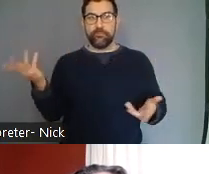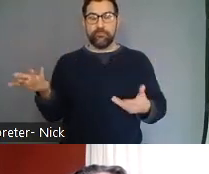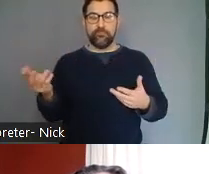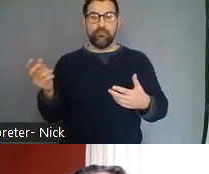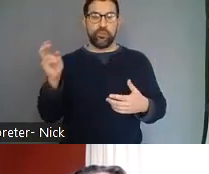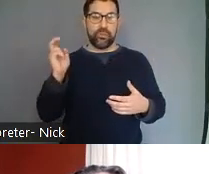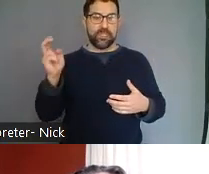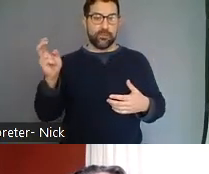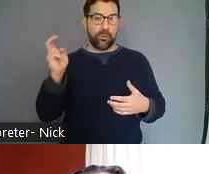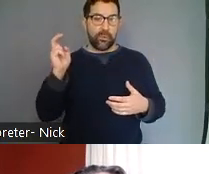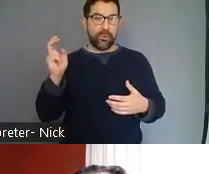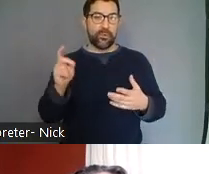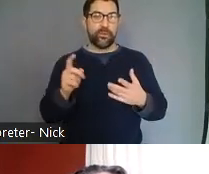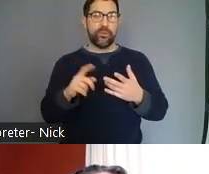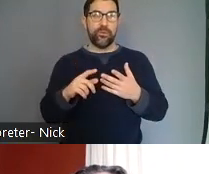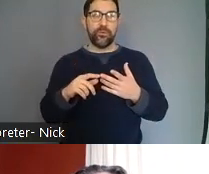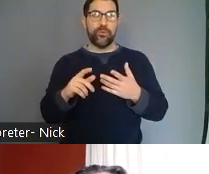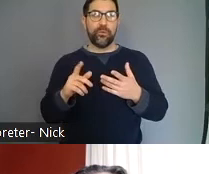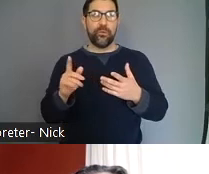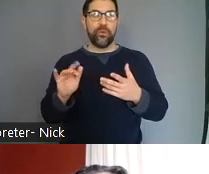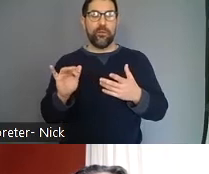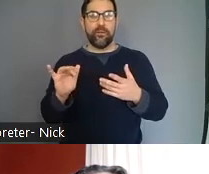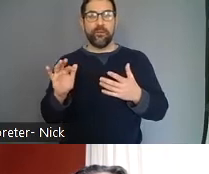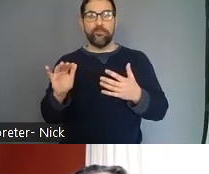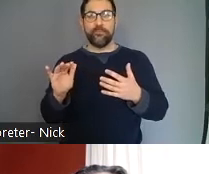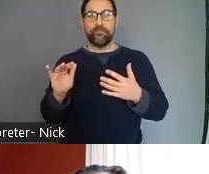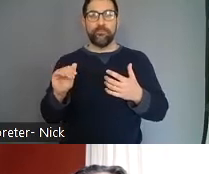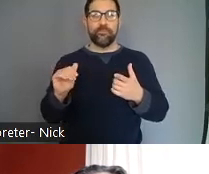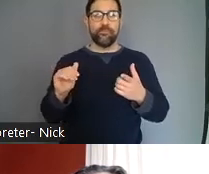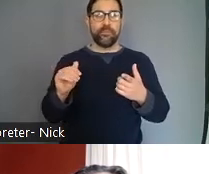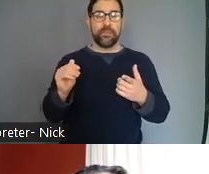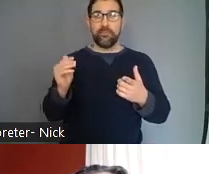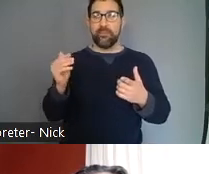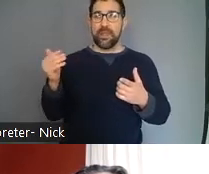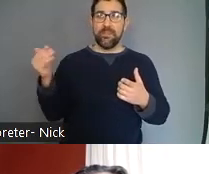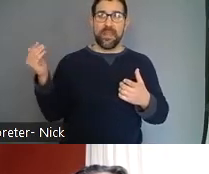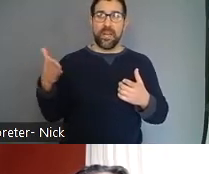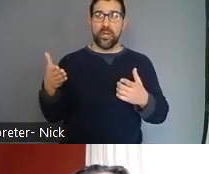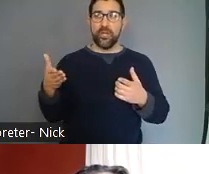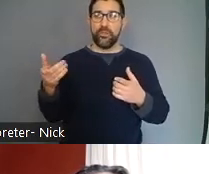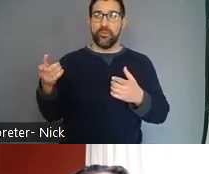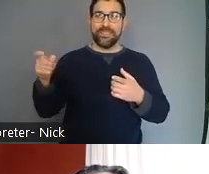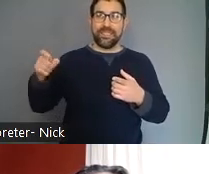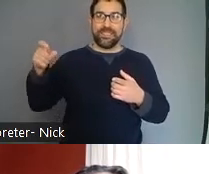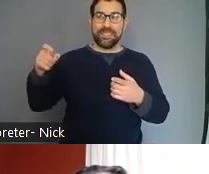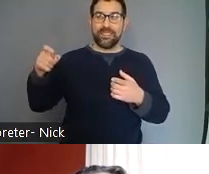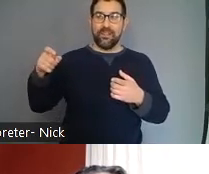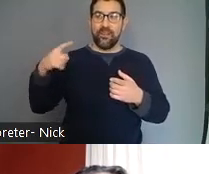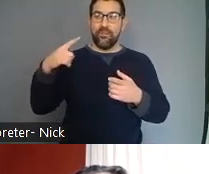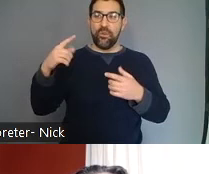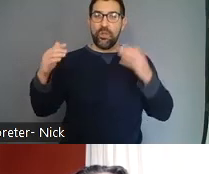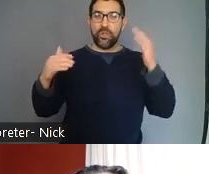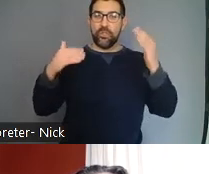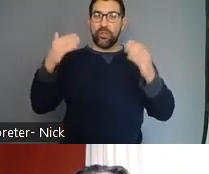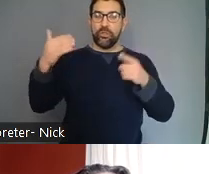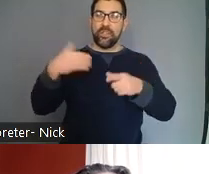transport or whatnot. So kind of being there in the needs of adults in positions of